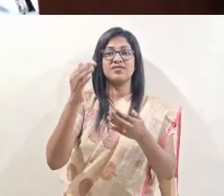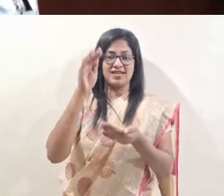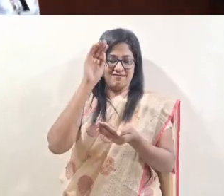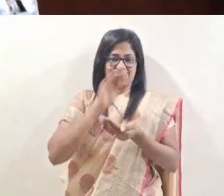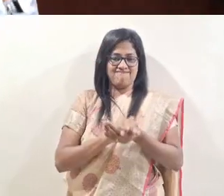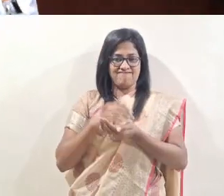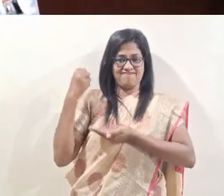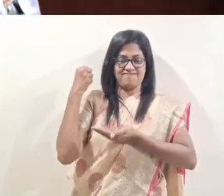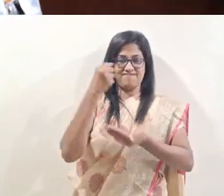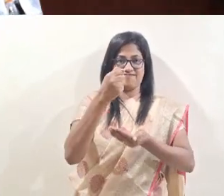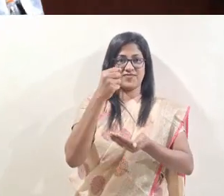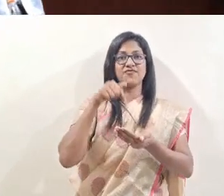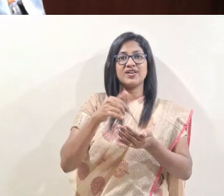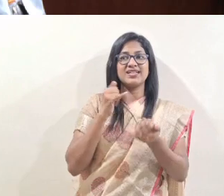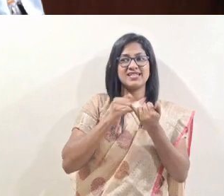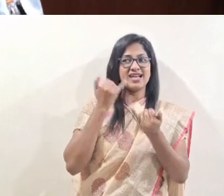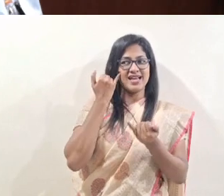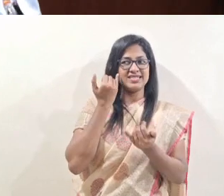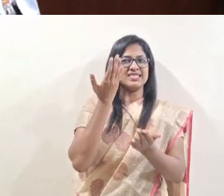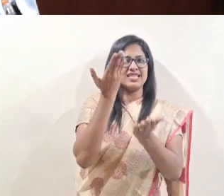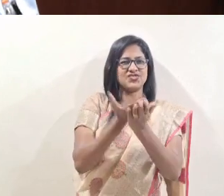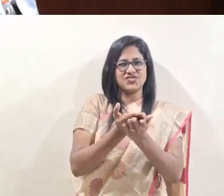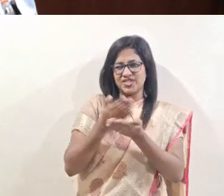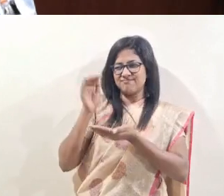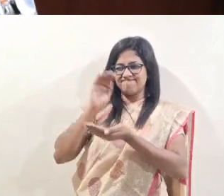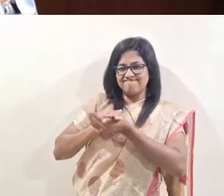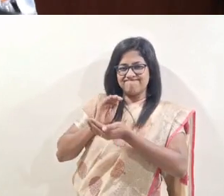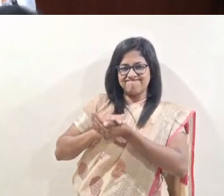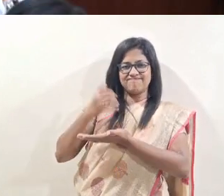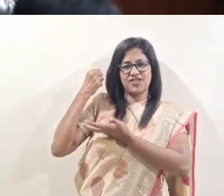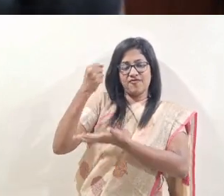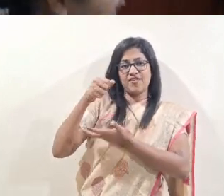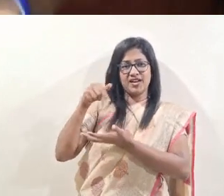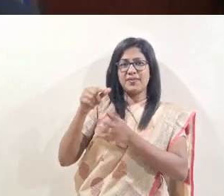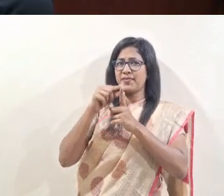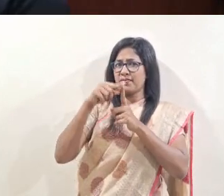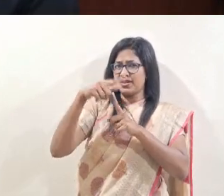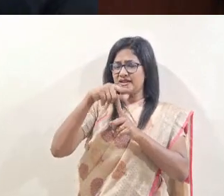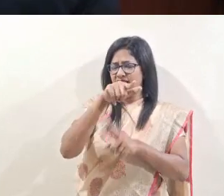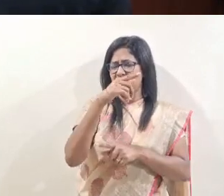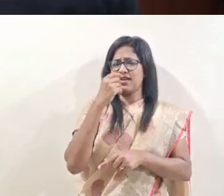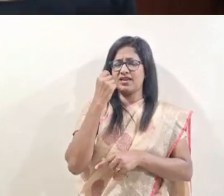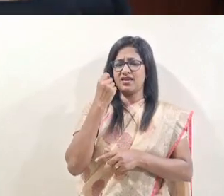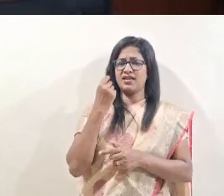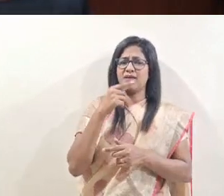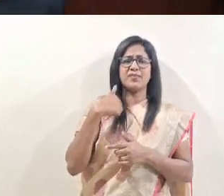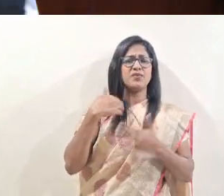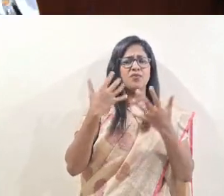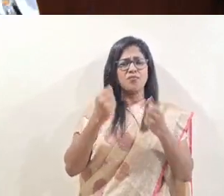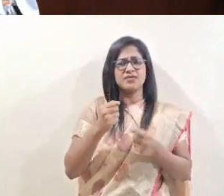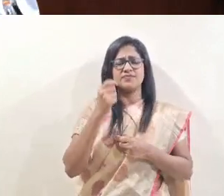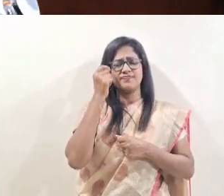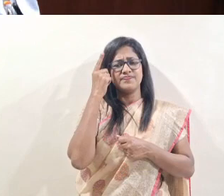fund in your suggestions for during your presentation. Just wanted to get an understanding of